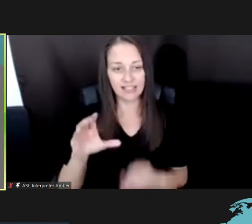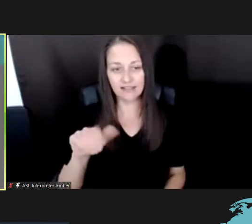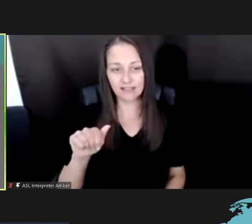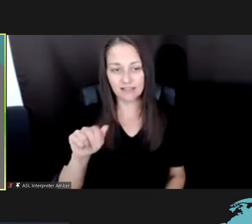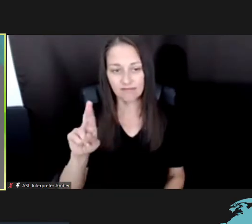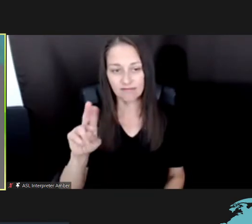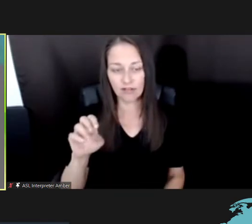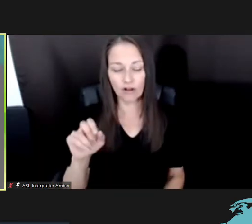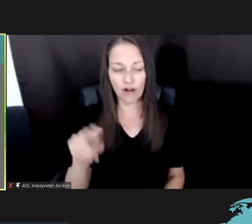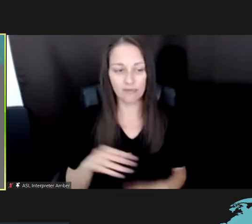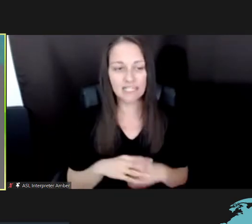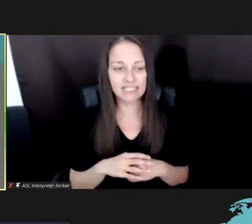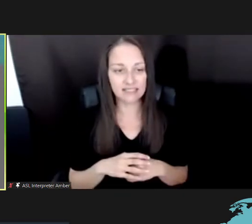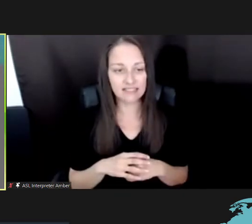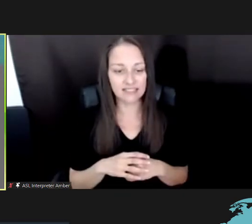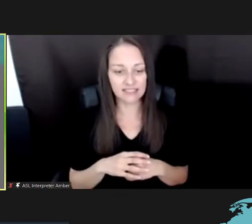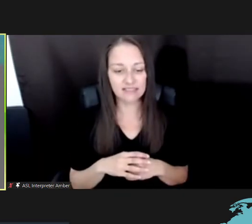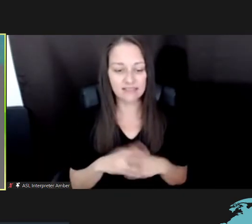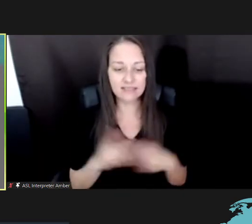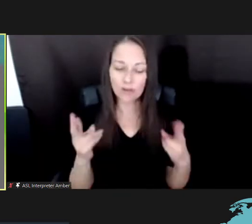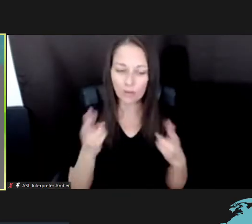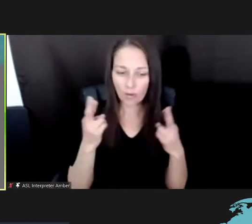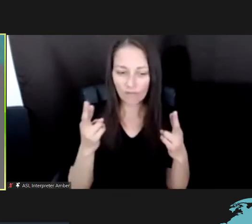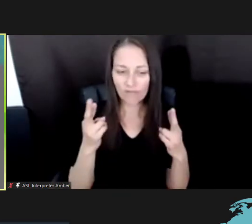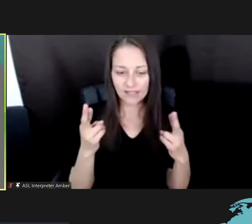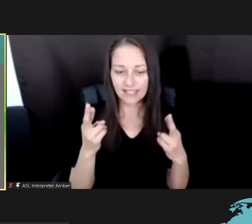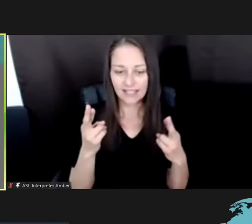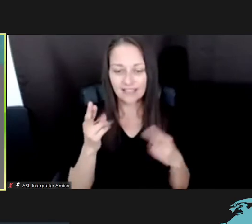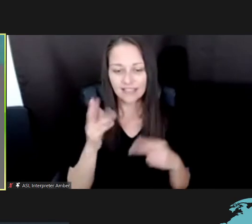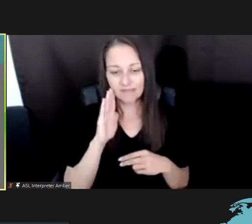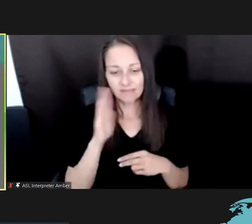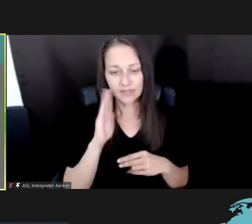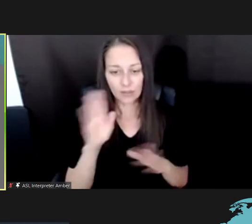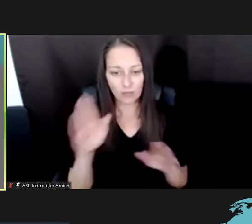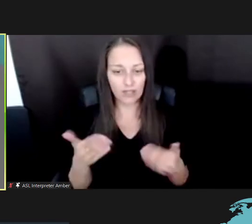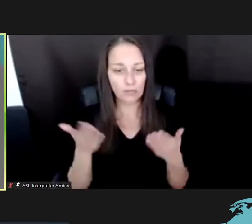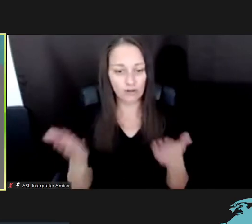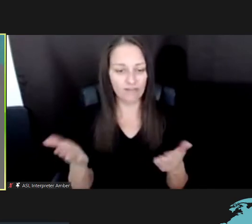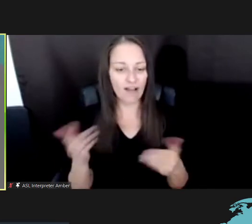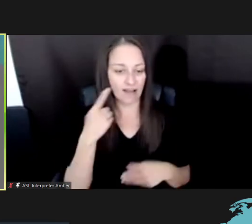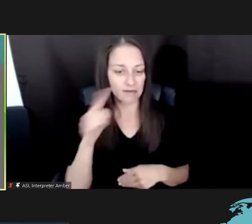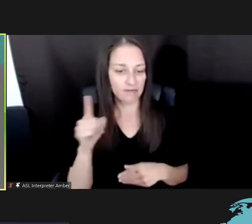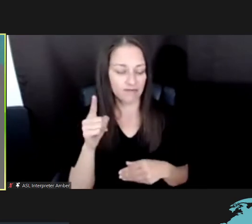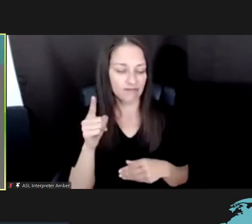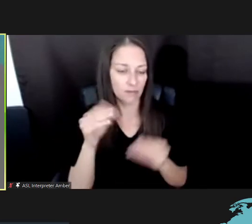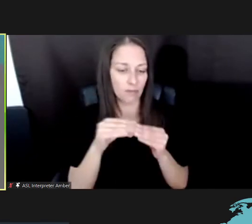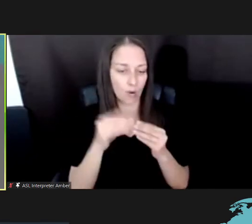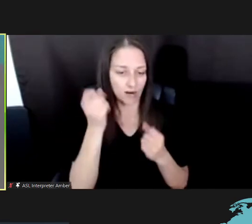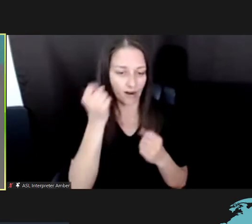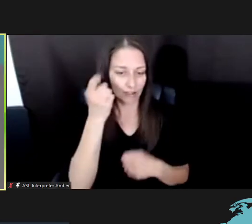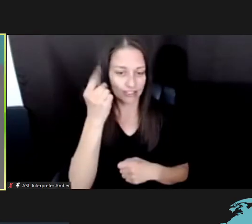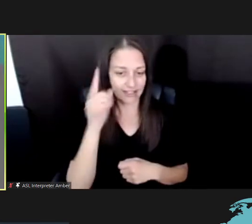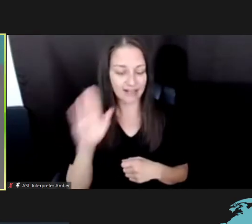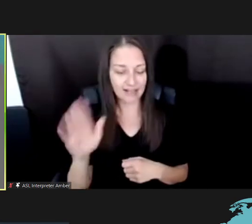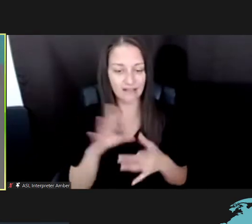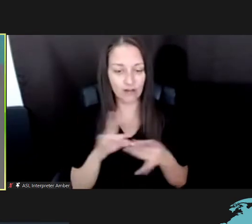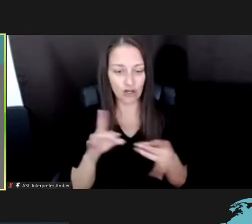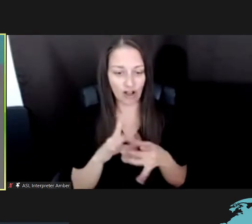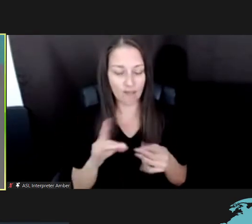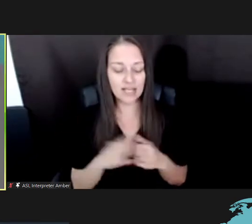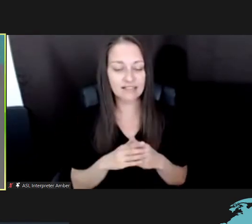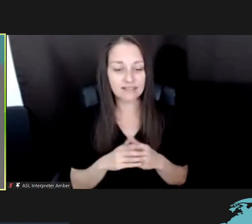that hopefully that will provide greater context for her comments. Through radical